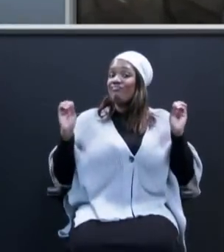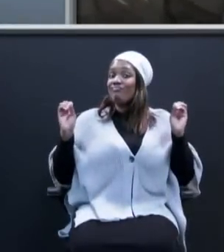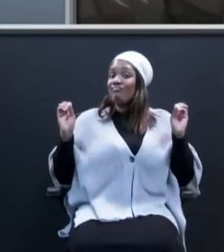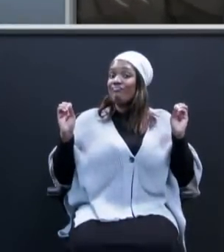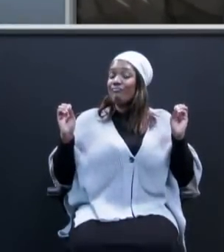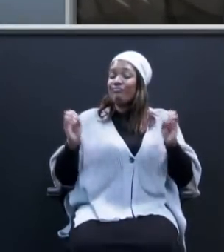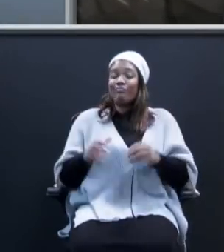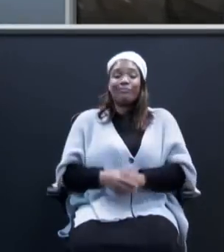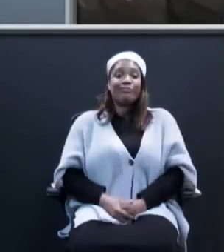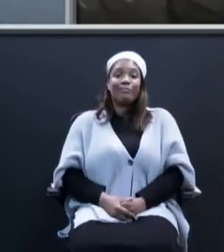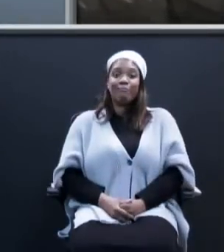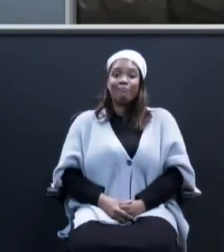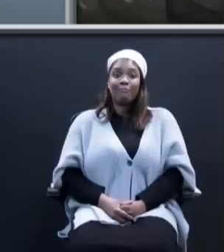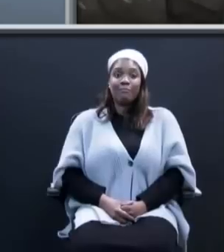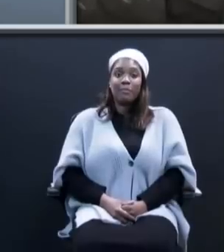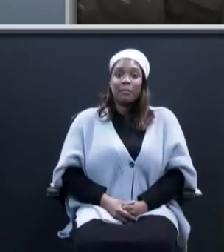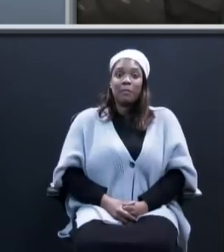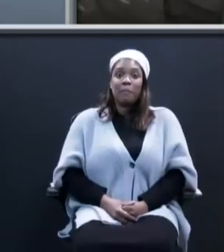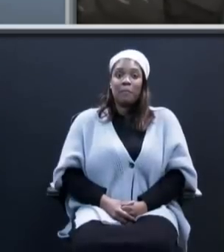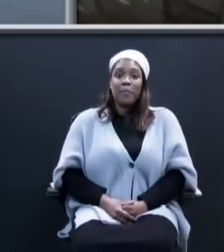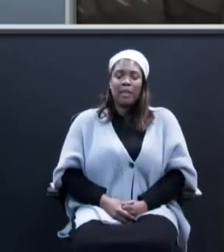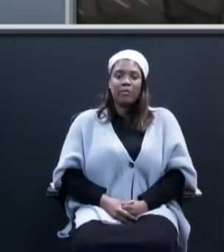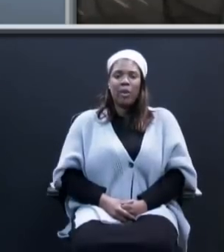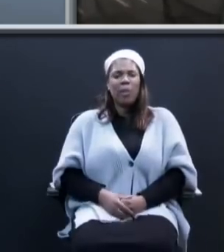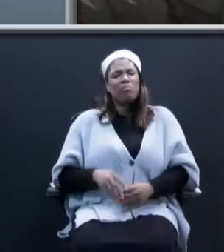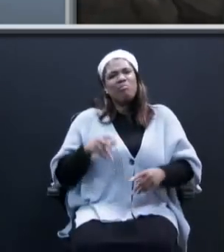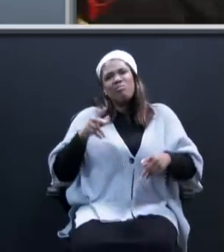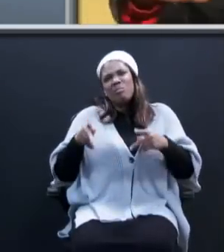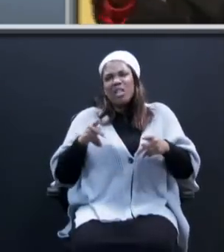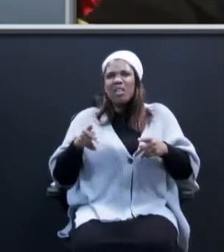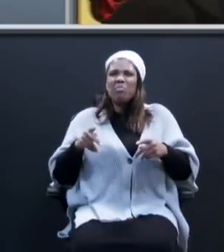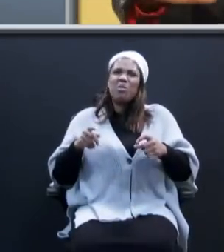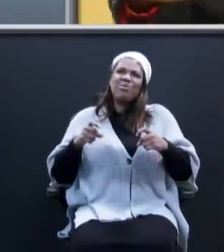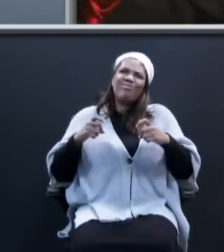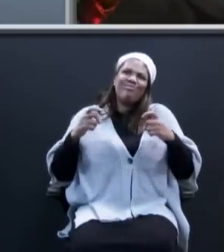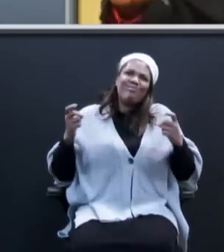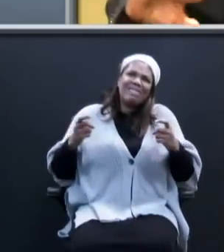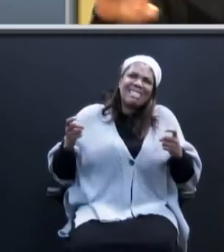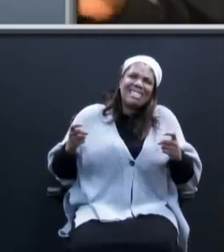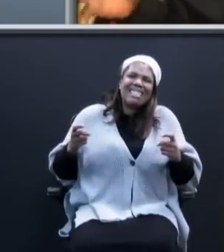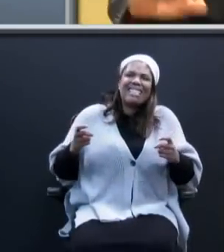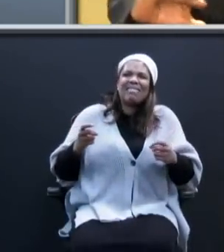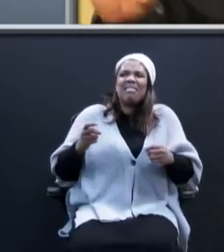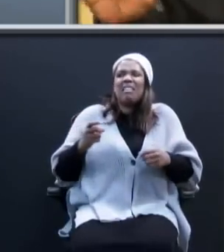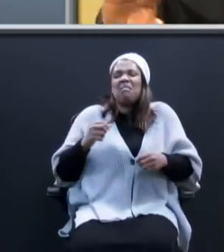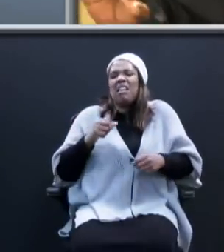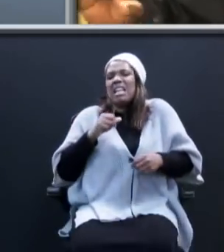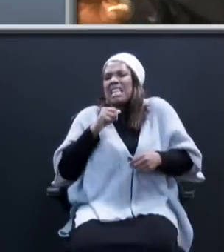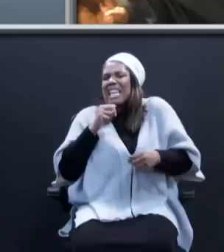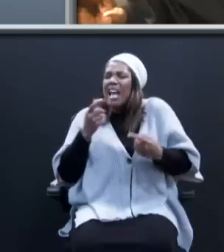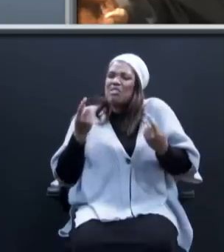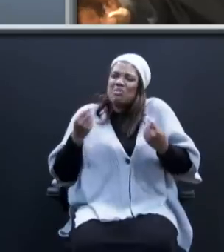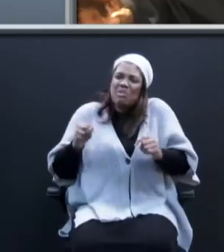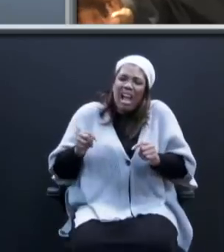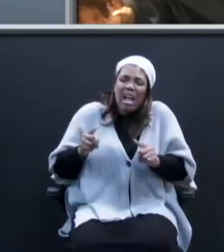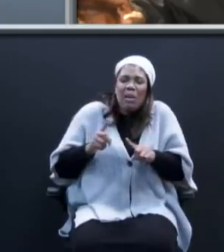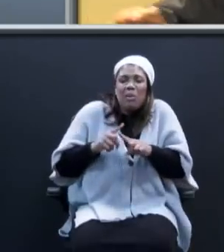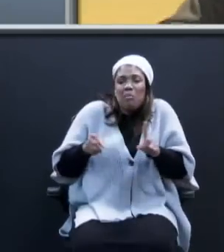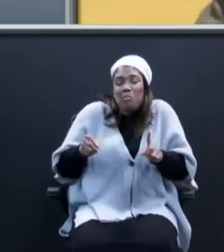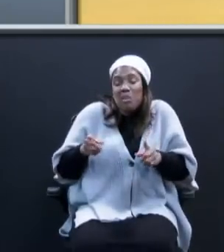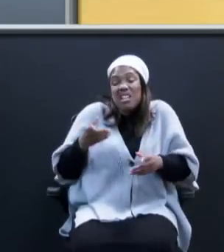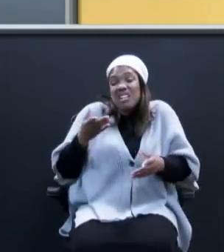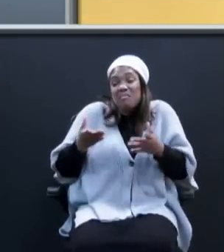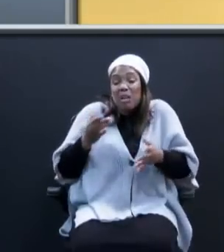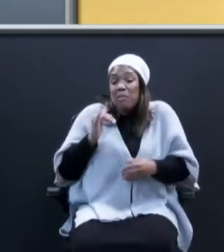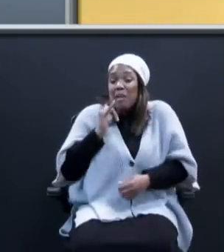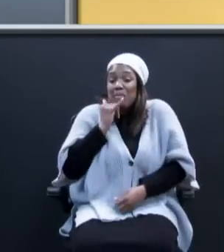You know, people were sinning inadvertently, not intentionally. Well, then that's what the blood is for, to wash you of it. But you can't